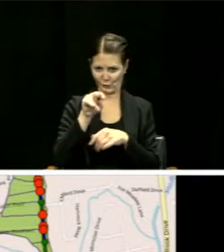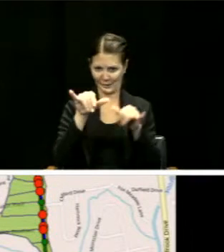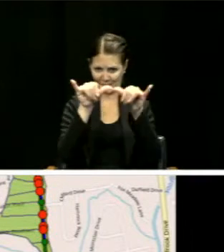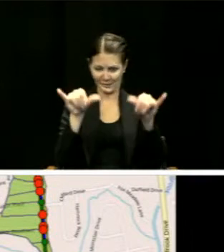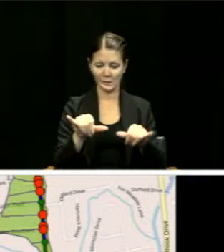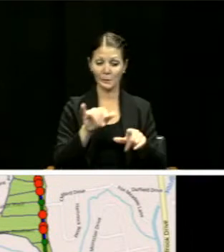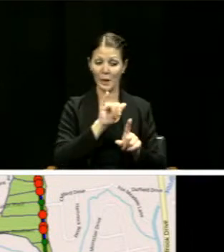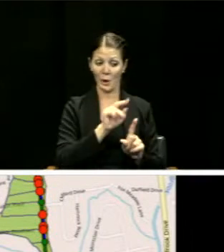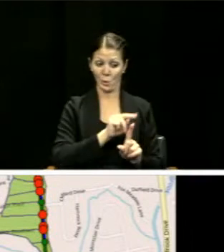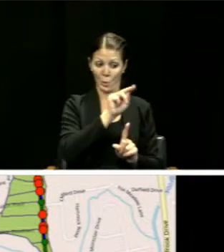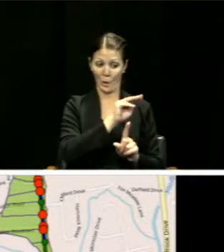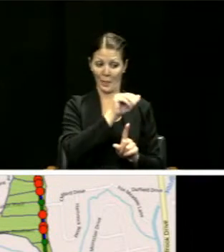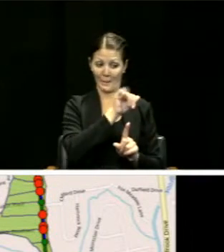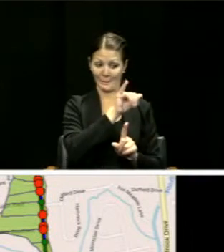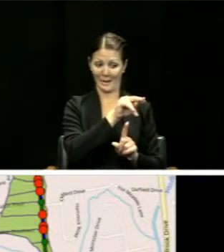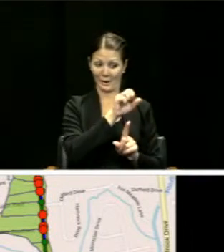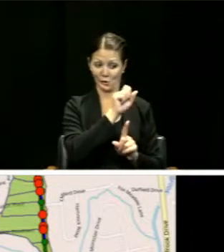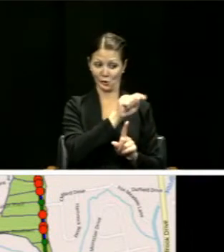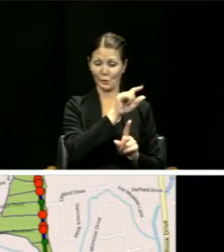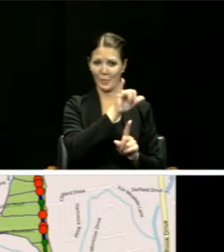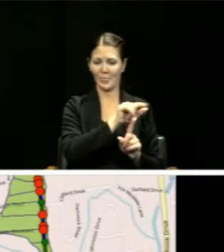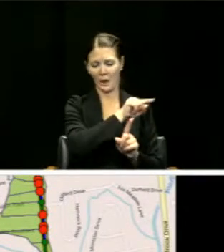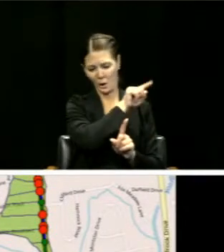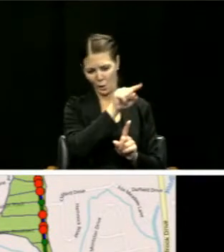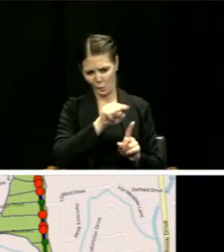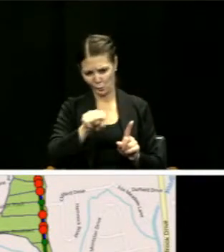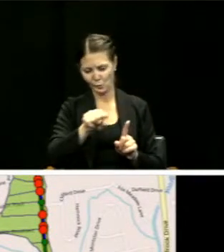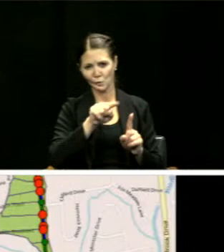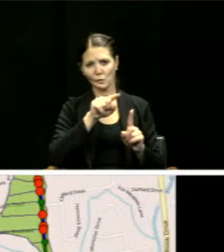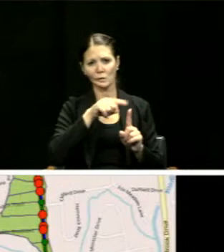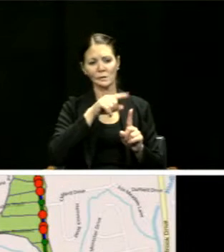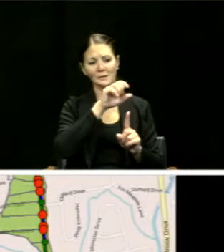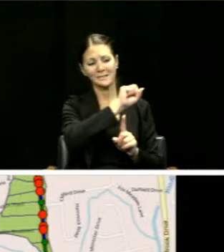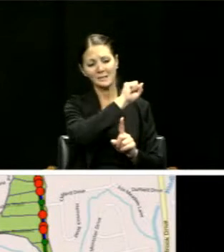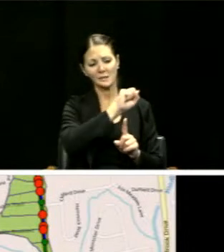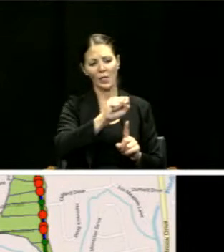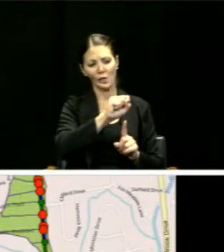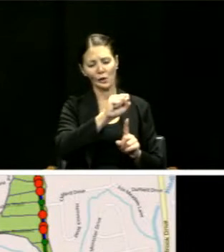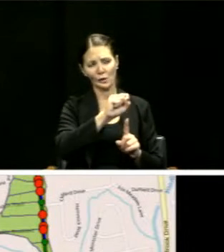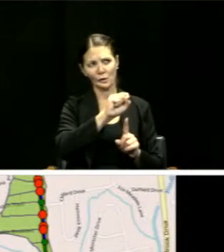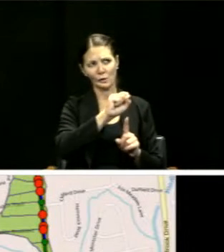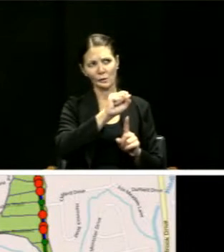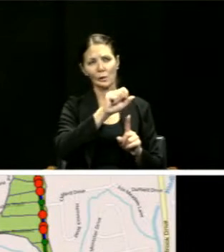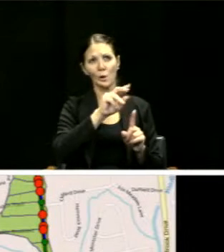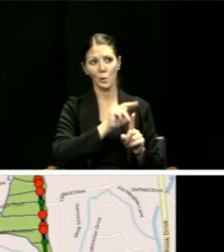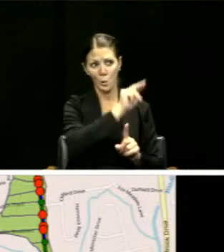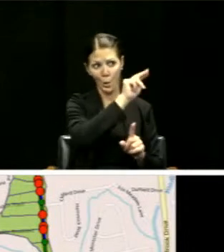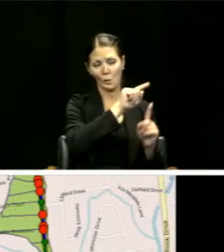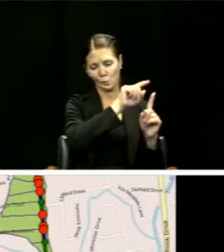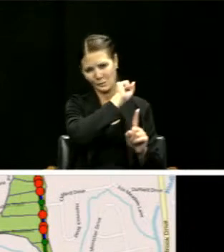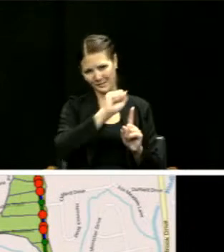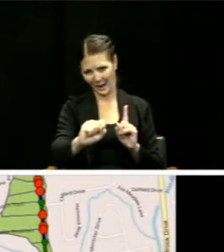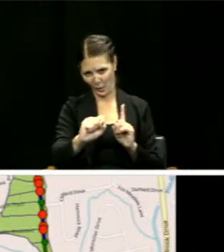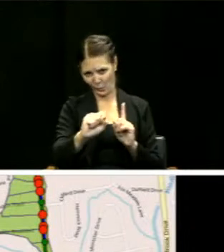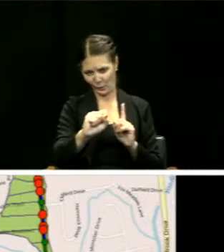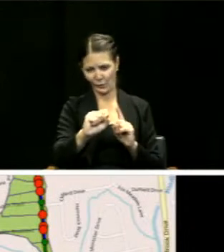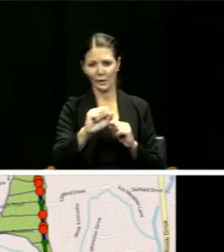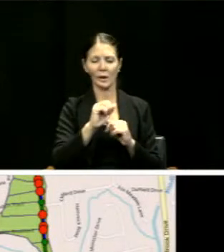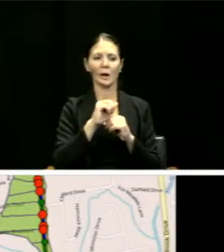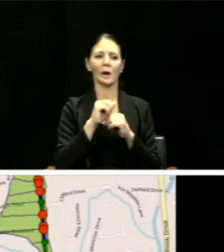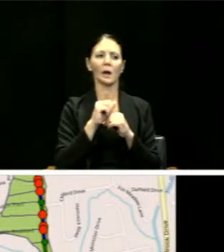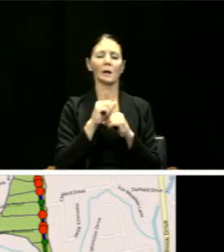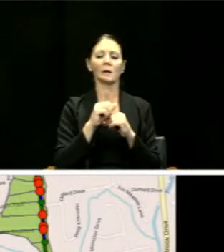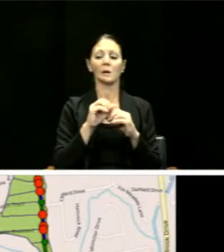that runs down North Main Street, and then it goes from from north to south, and